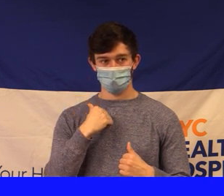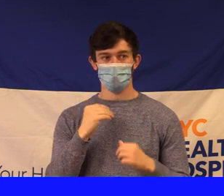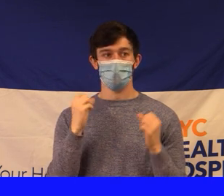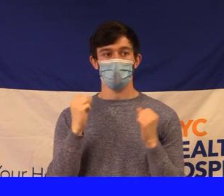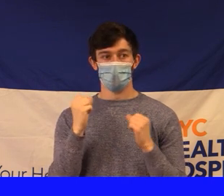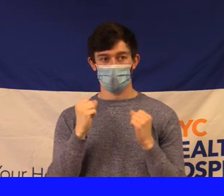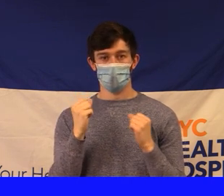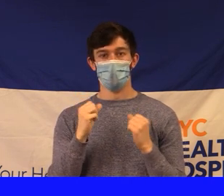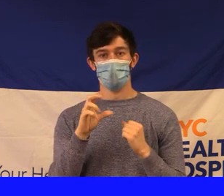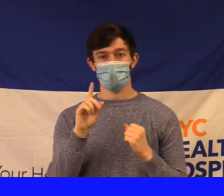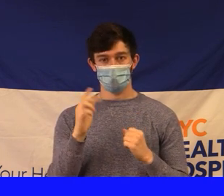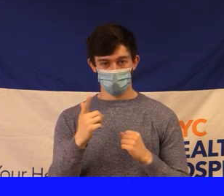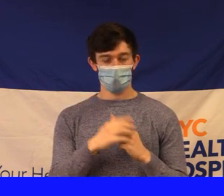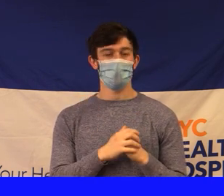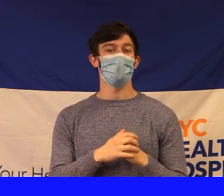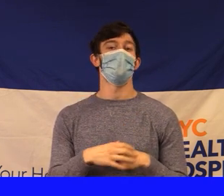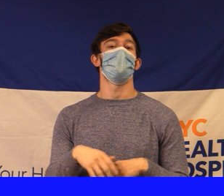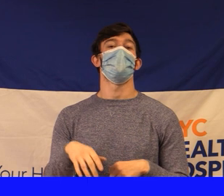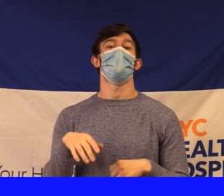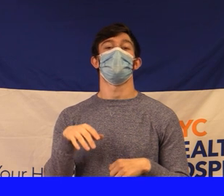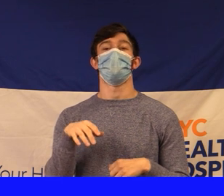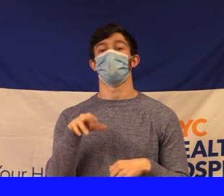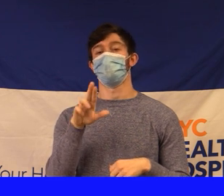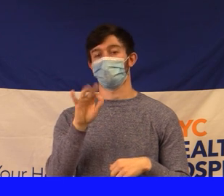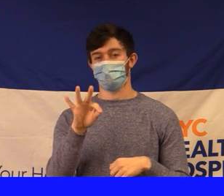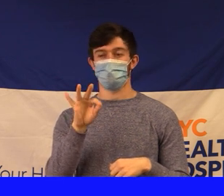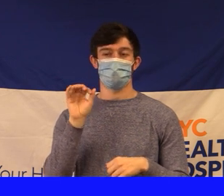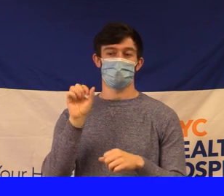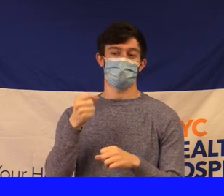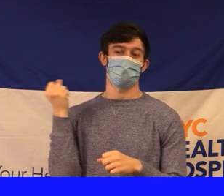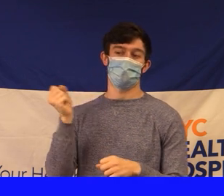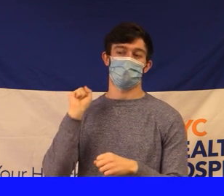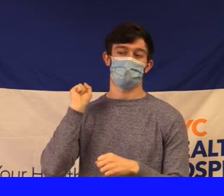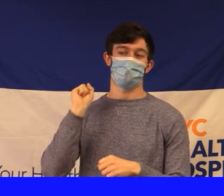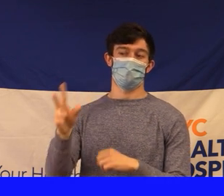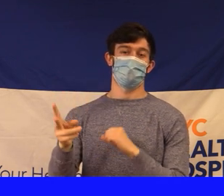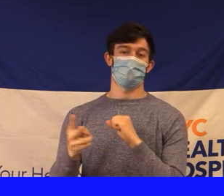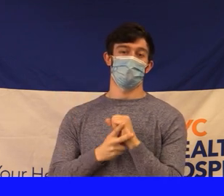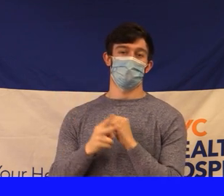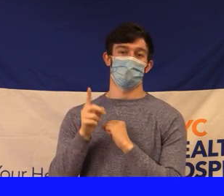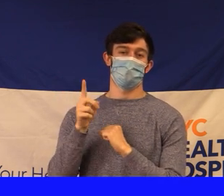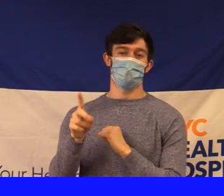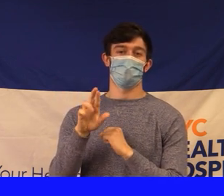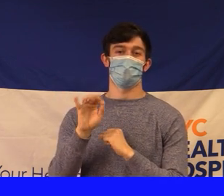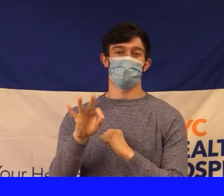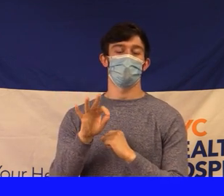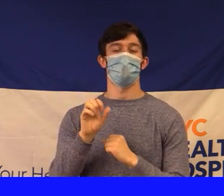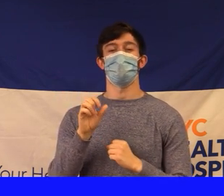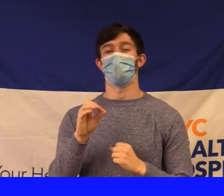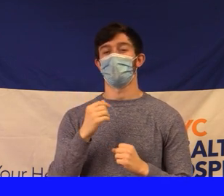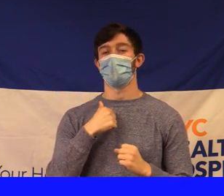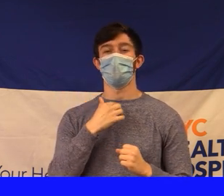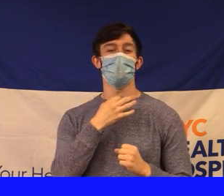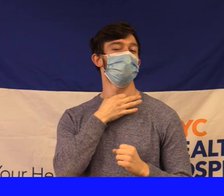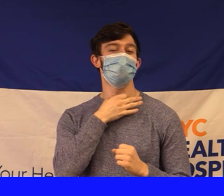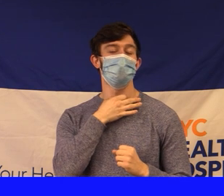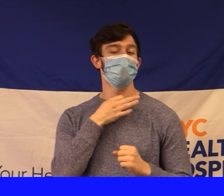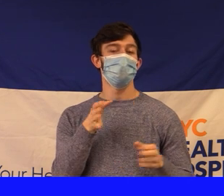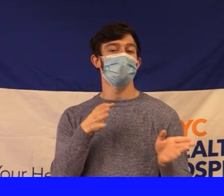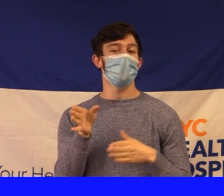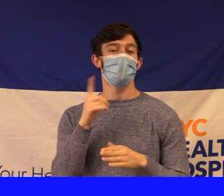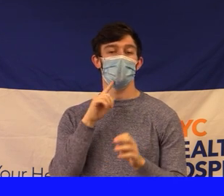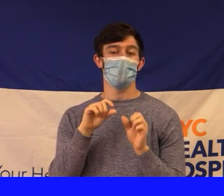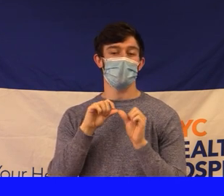I just have a general question about what our plan is for the continued management